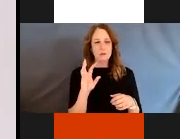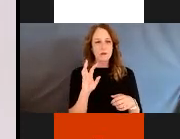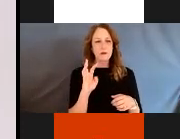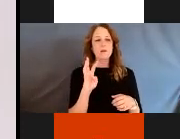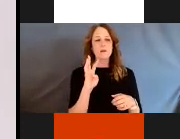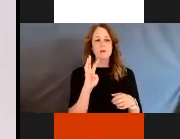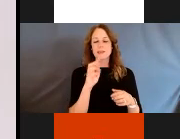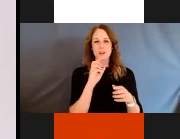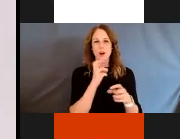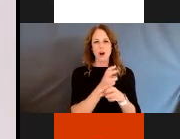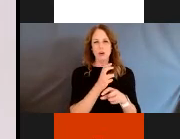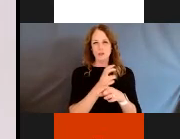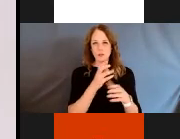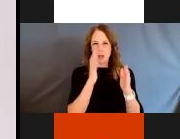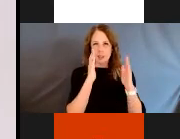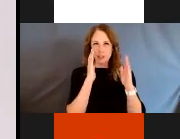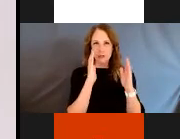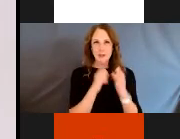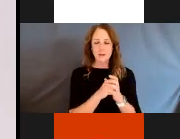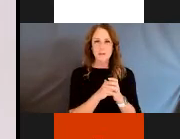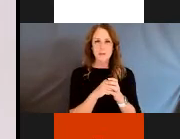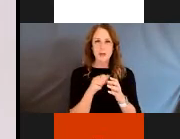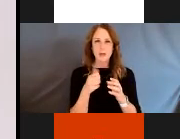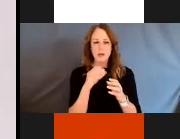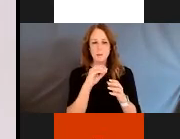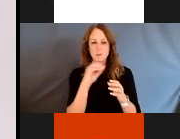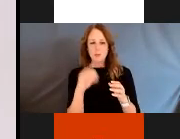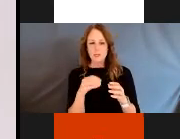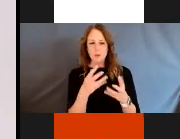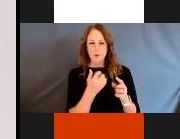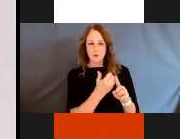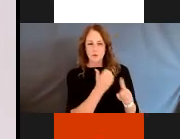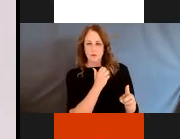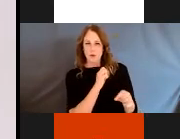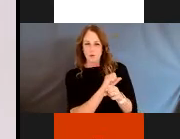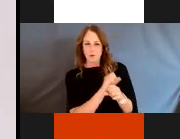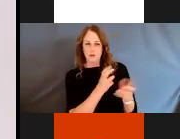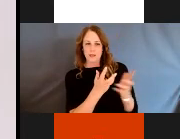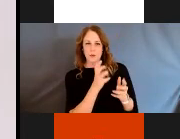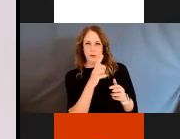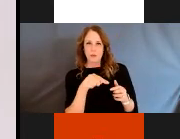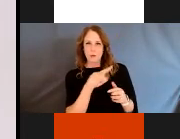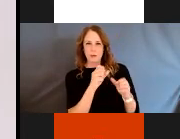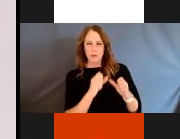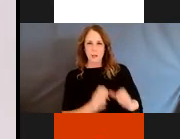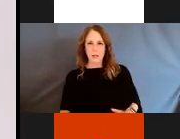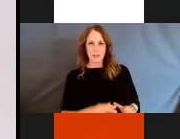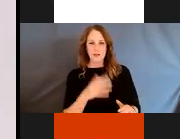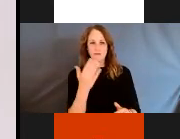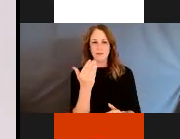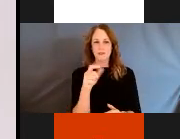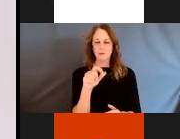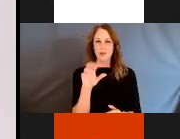37.72% reported wanting to avoid working with some clients. And 15.79%